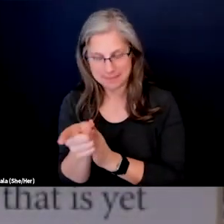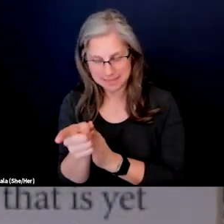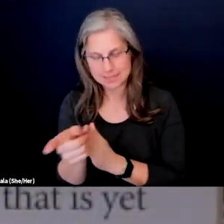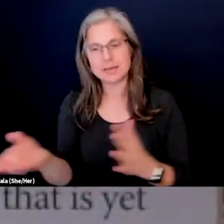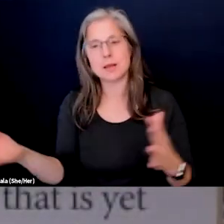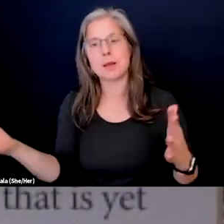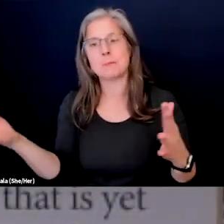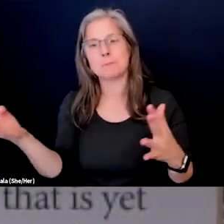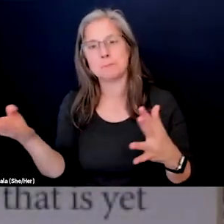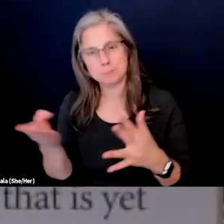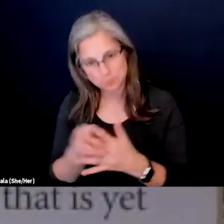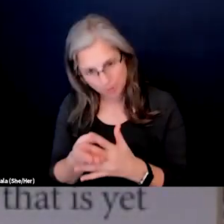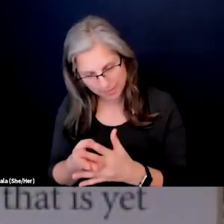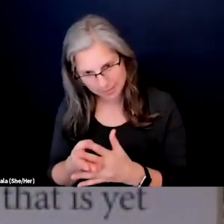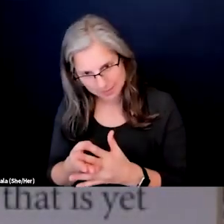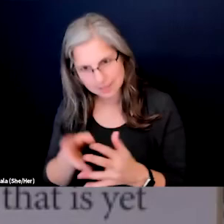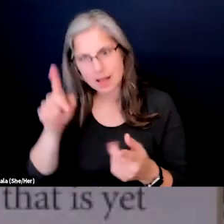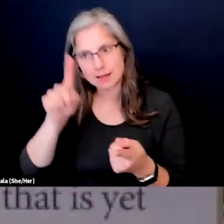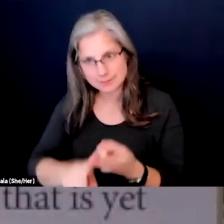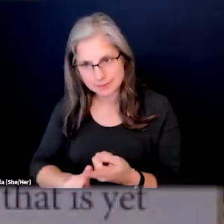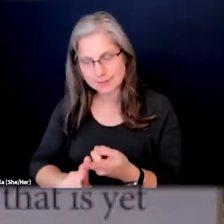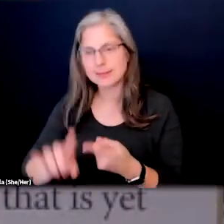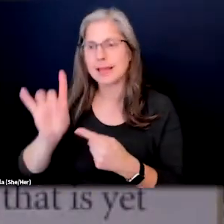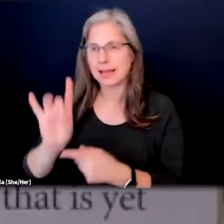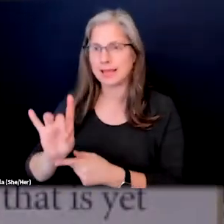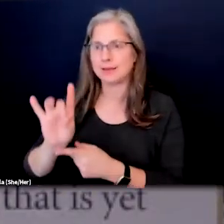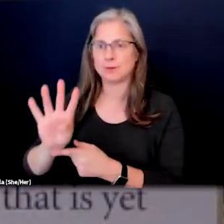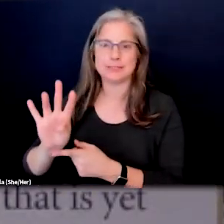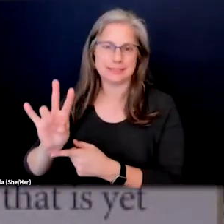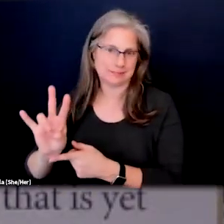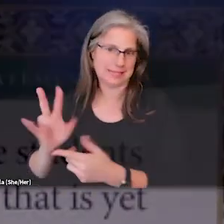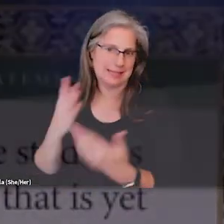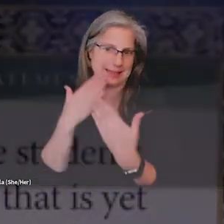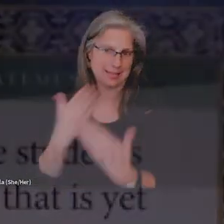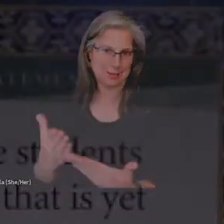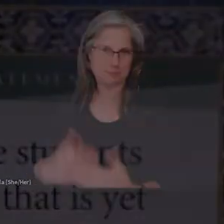break to 8:47. Thank you.